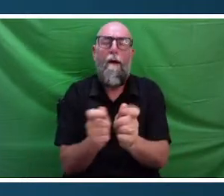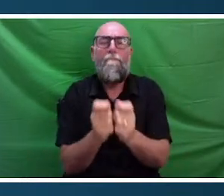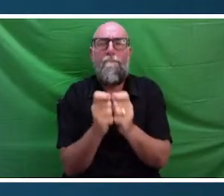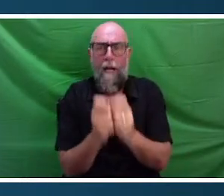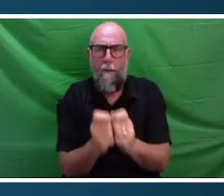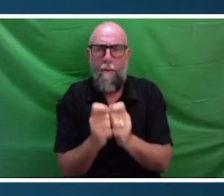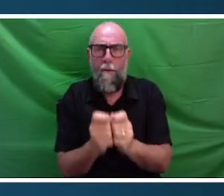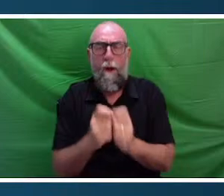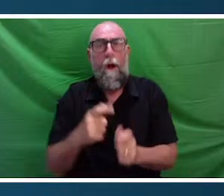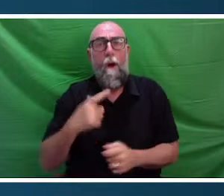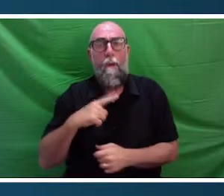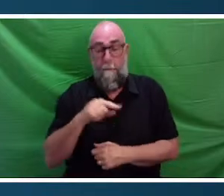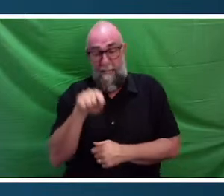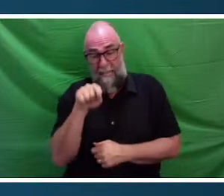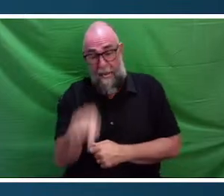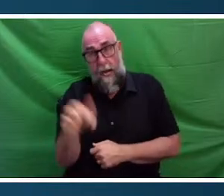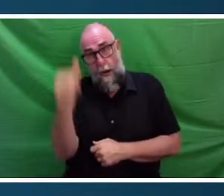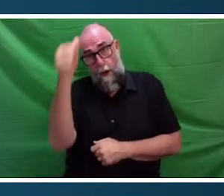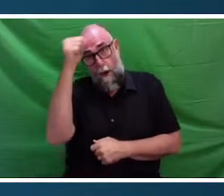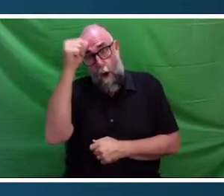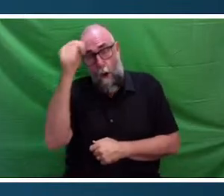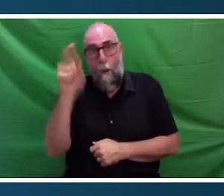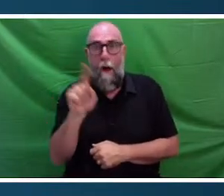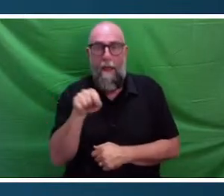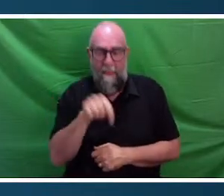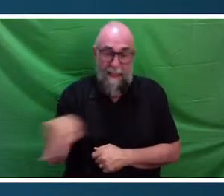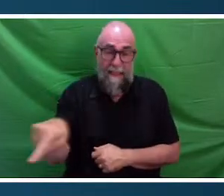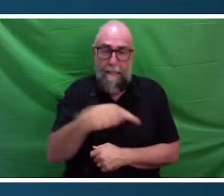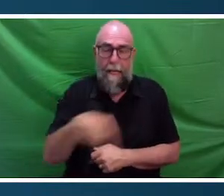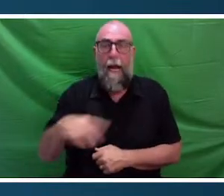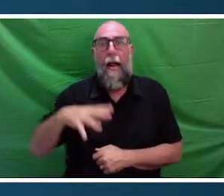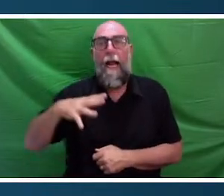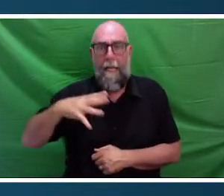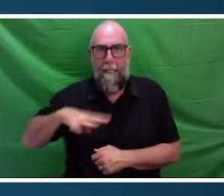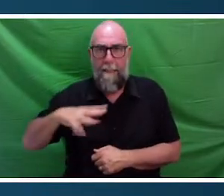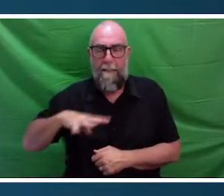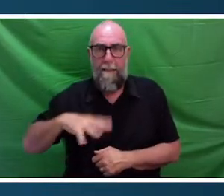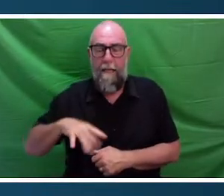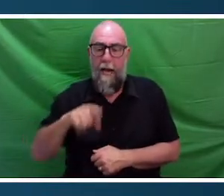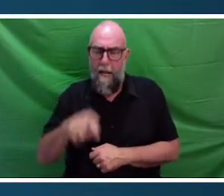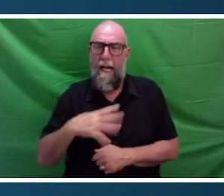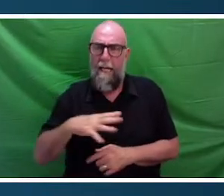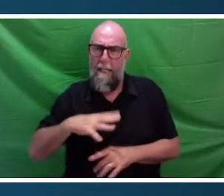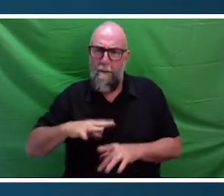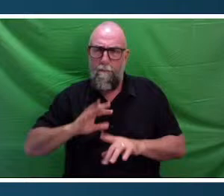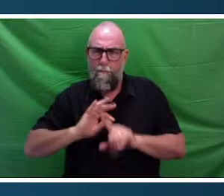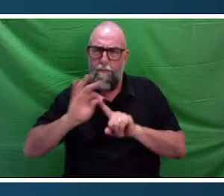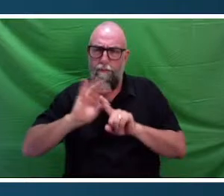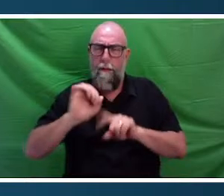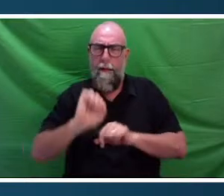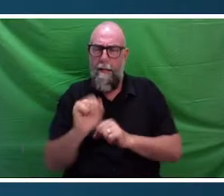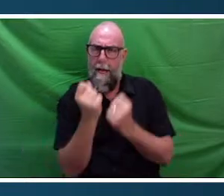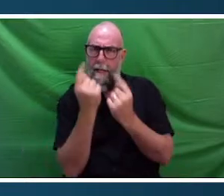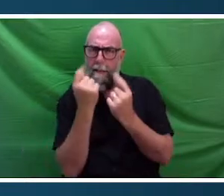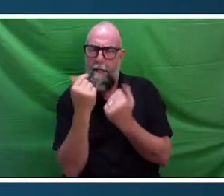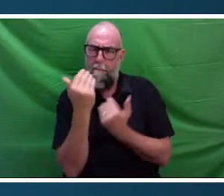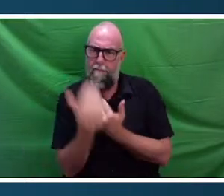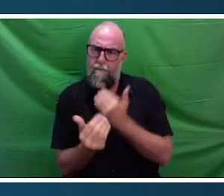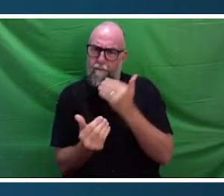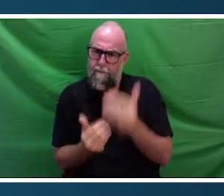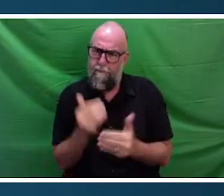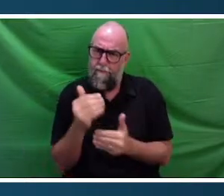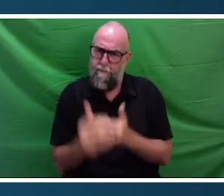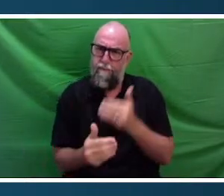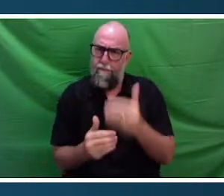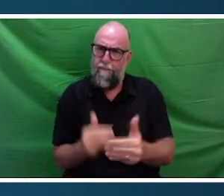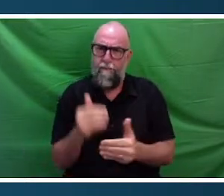local needs more effectively and can contribute to building resilience. In some cases, they foster an environment